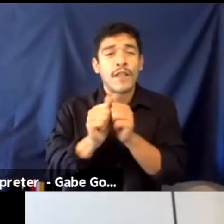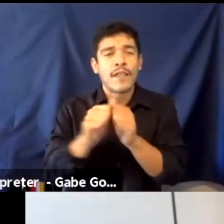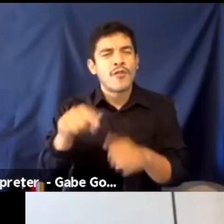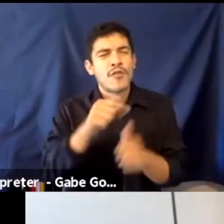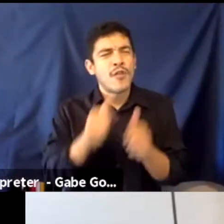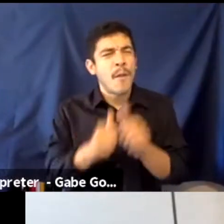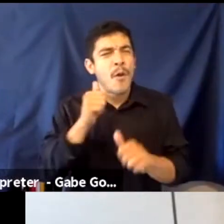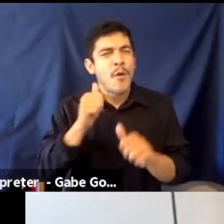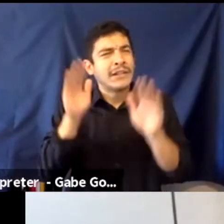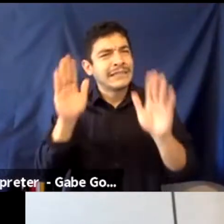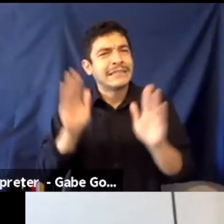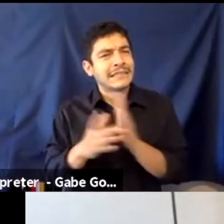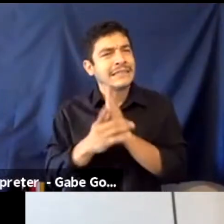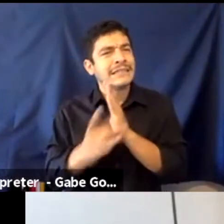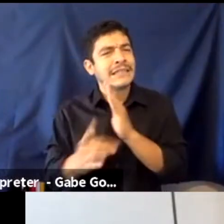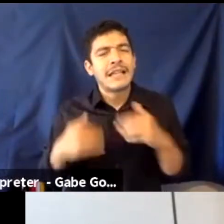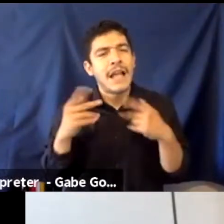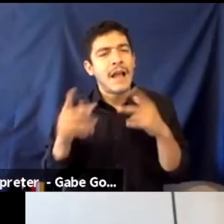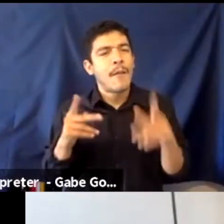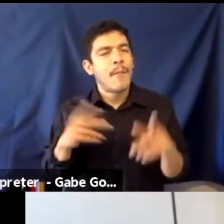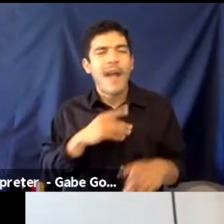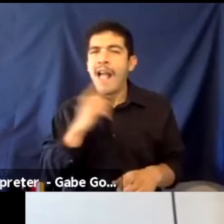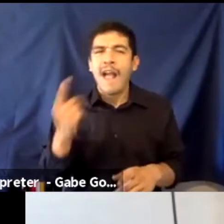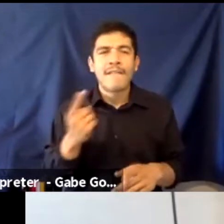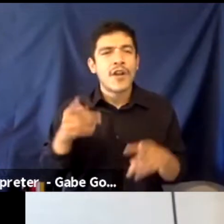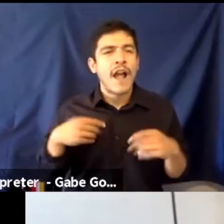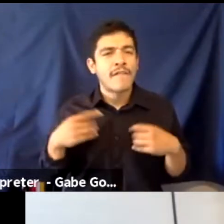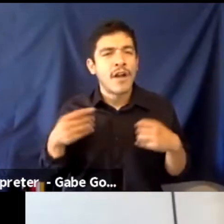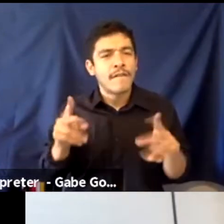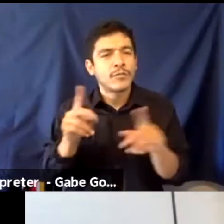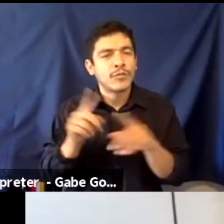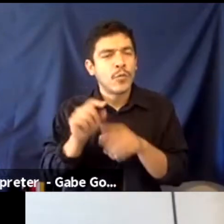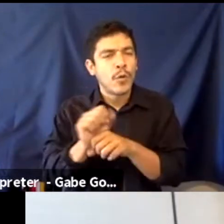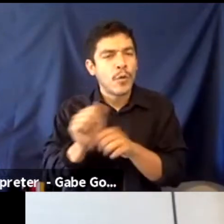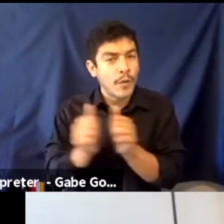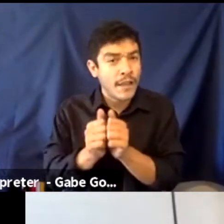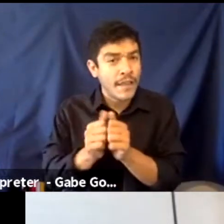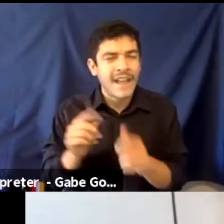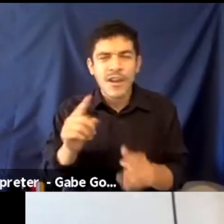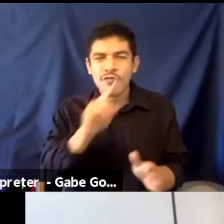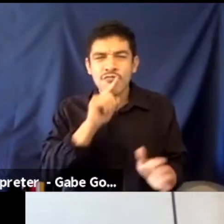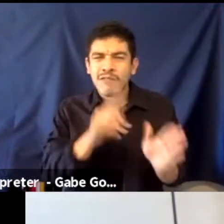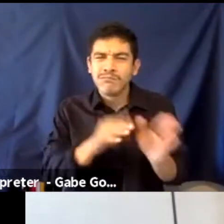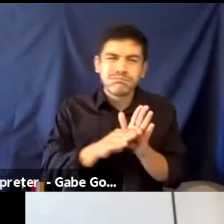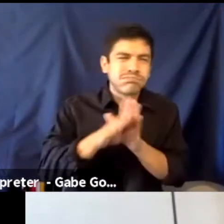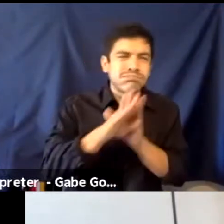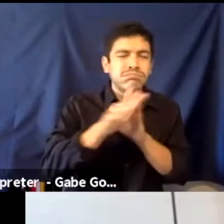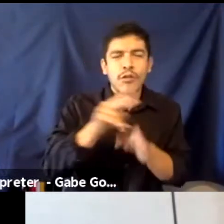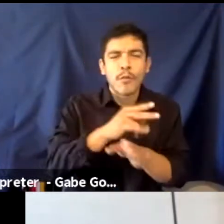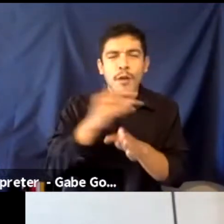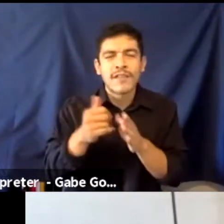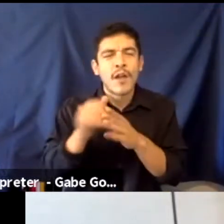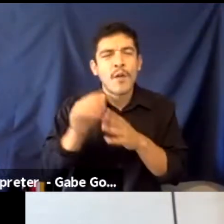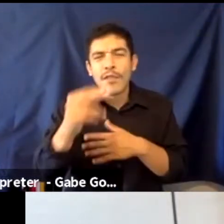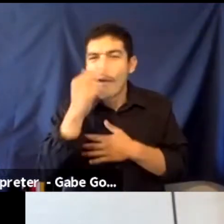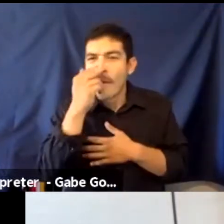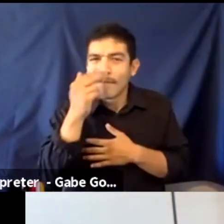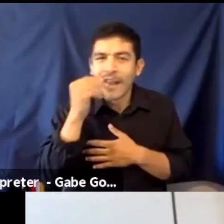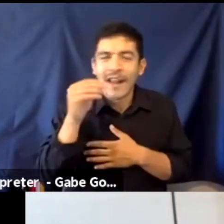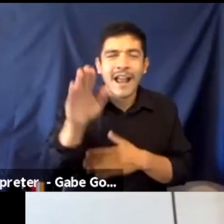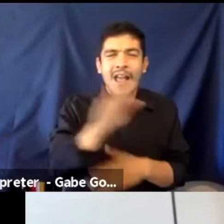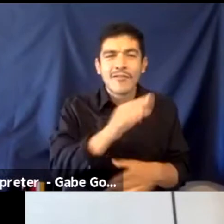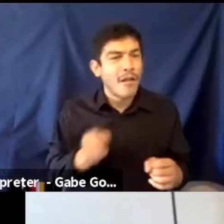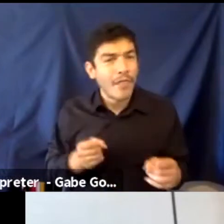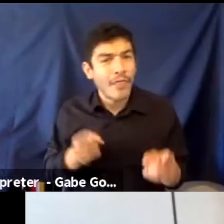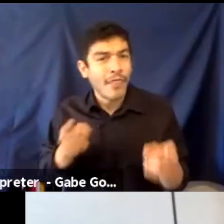young people I've ever had the opportunity to work with, and elevated the project enormously with your humor and your improv and your just